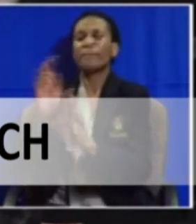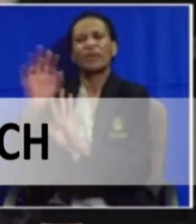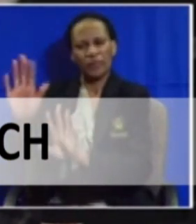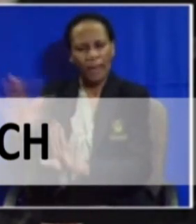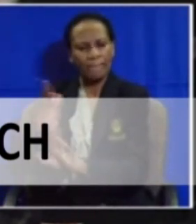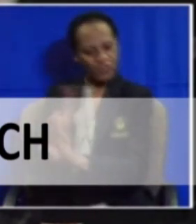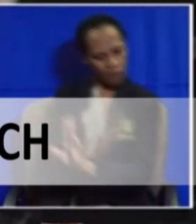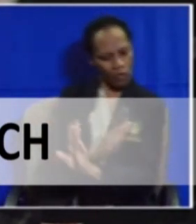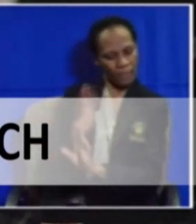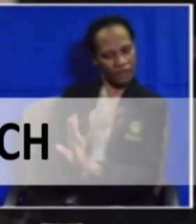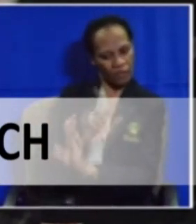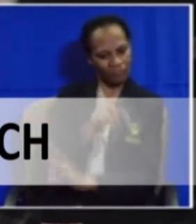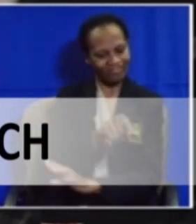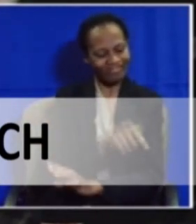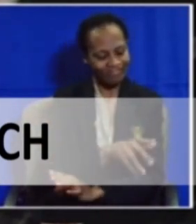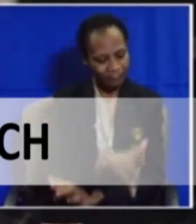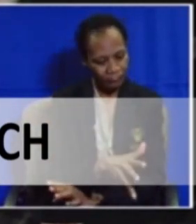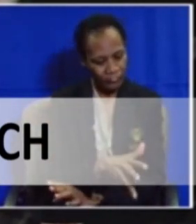stepping the